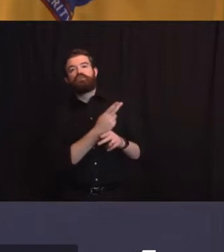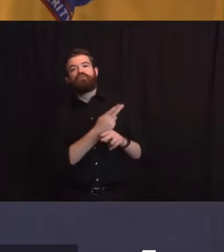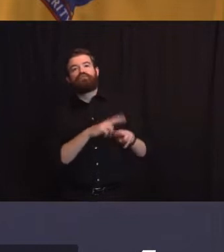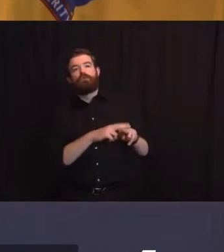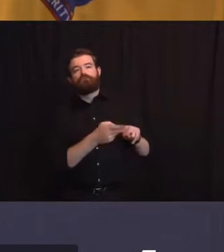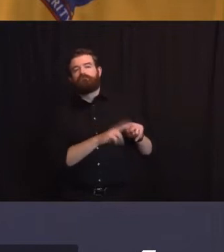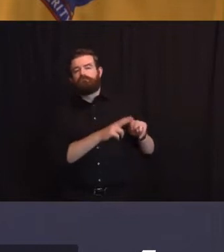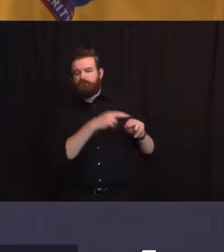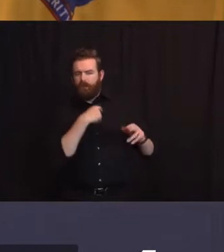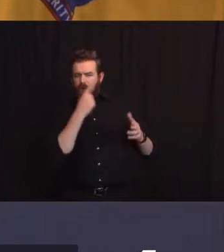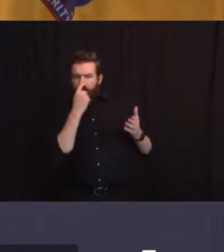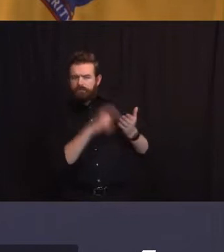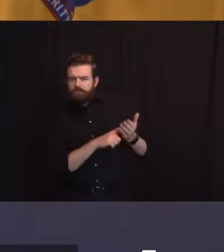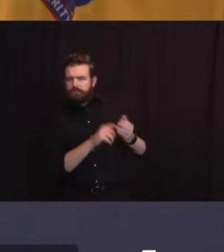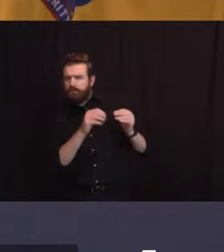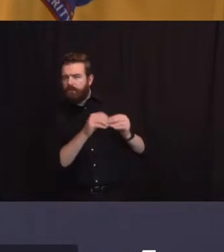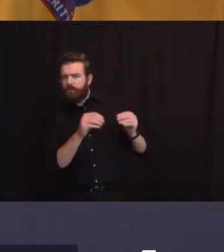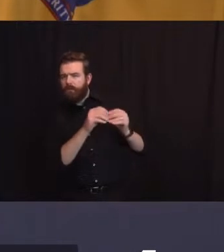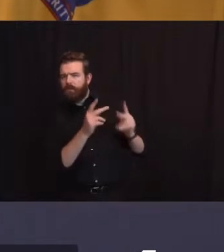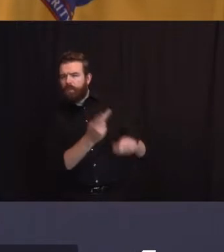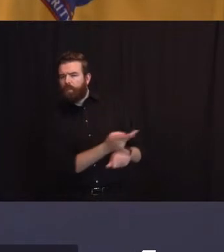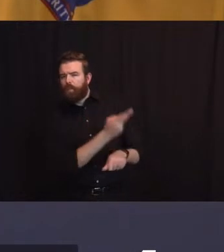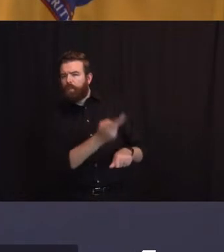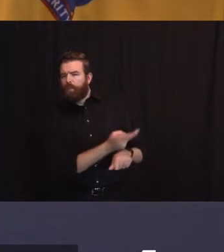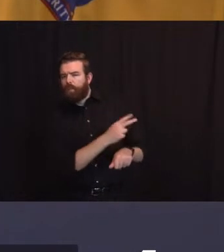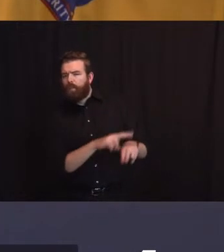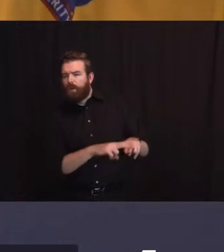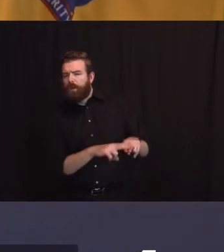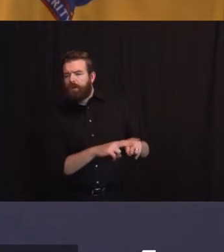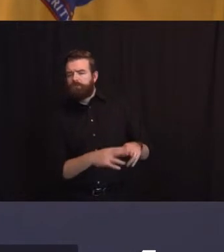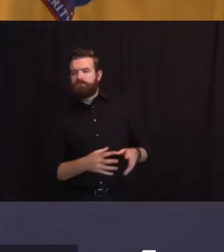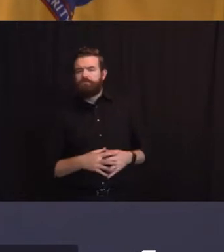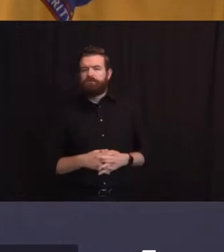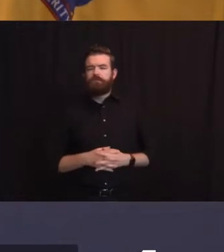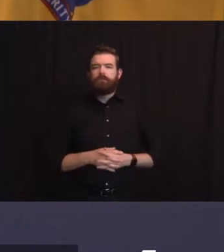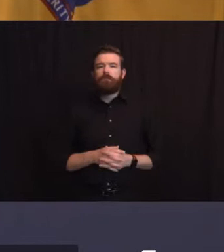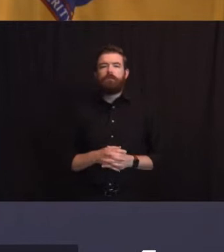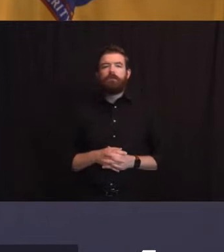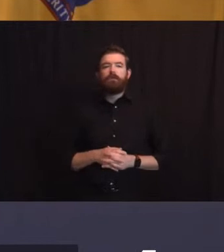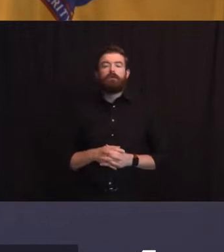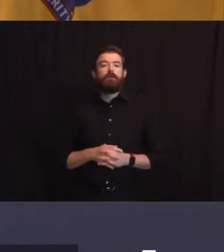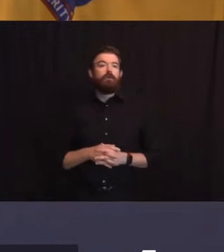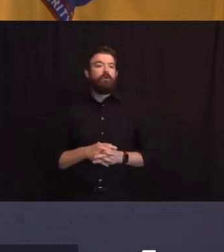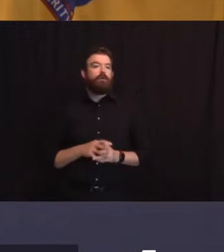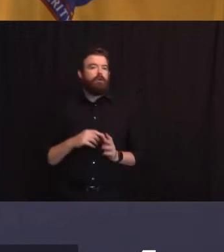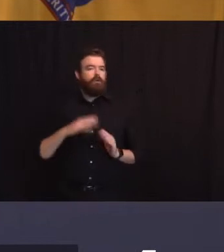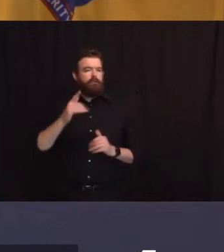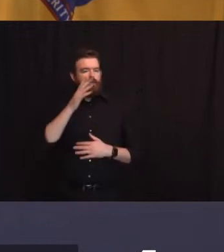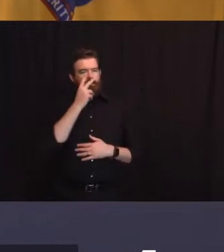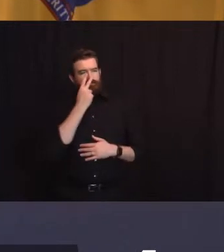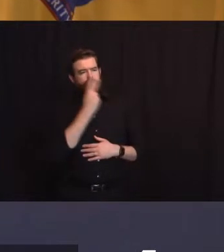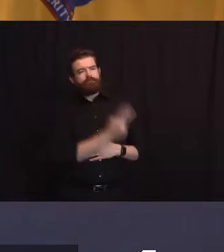of that tick upward. I hope you're going to see